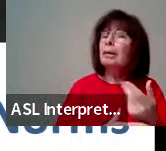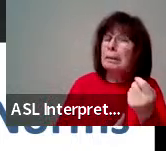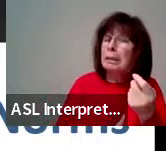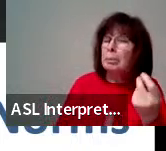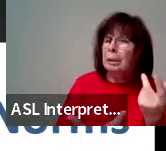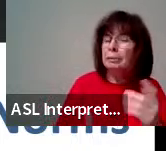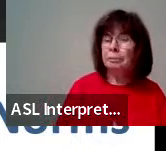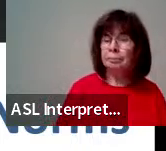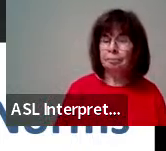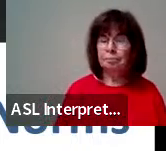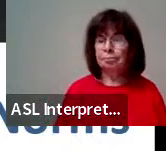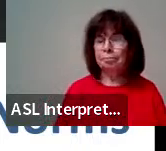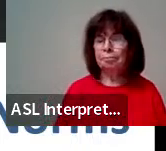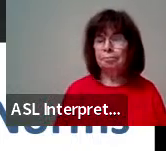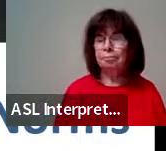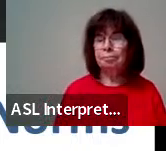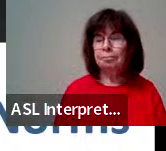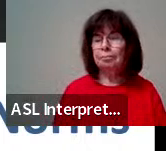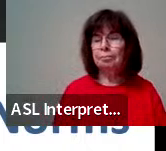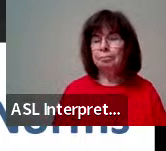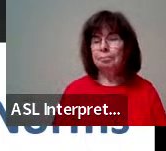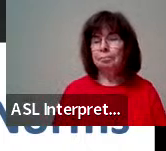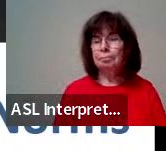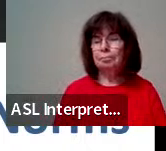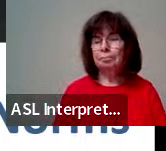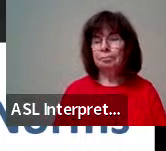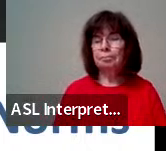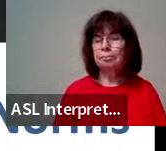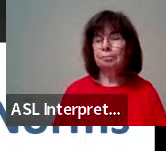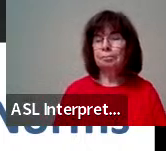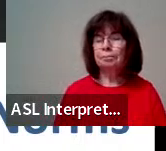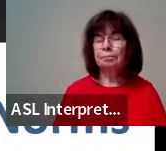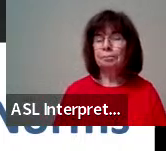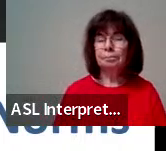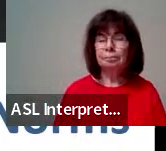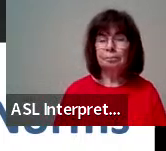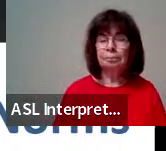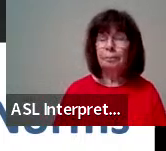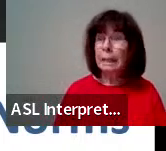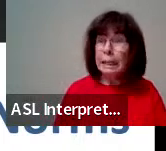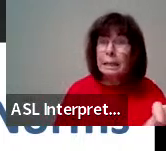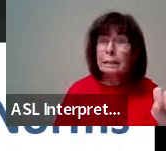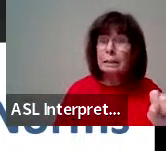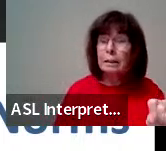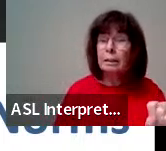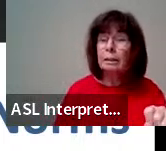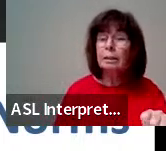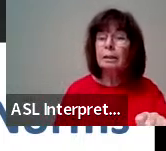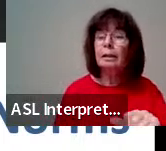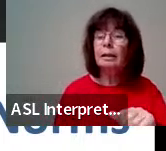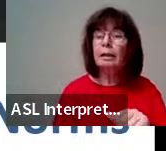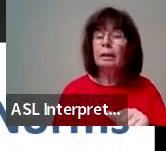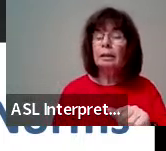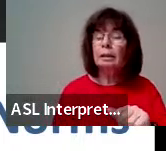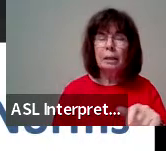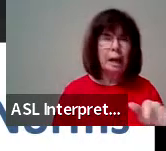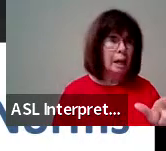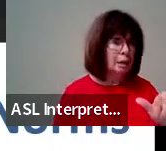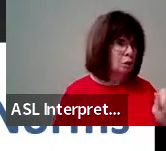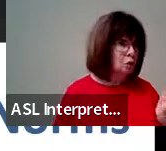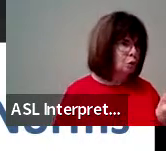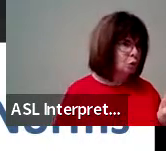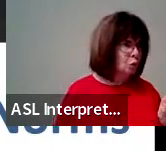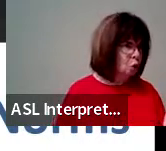Yes, Dr. Abalada. And Lauren, can you